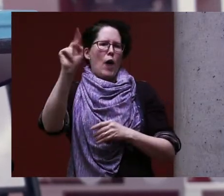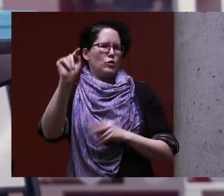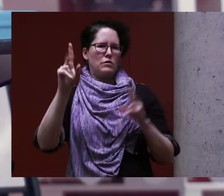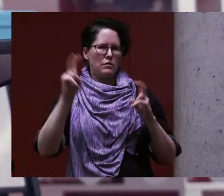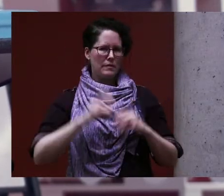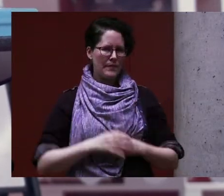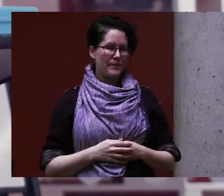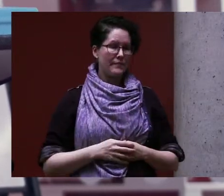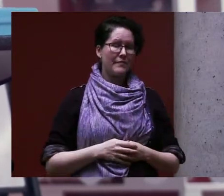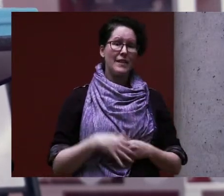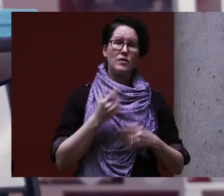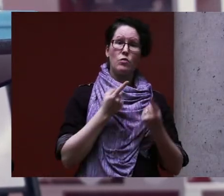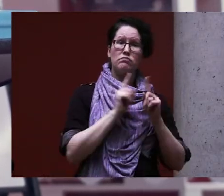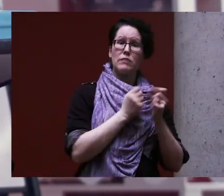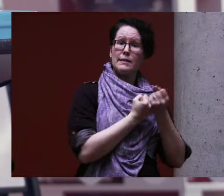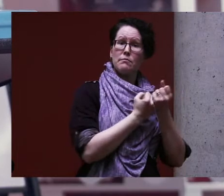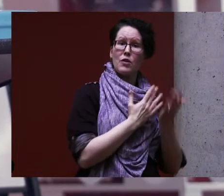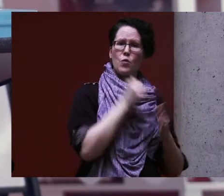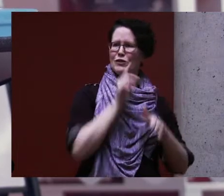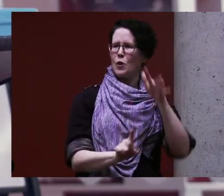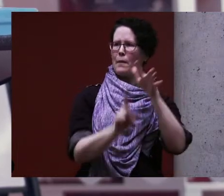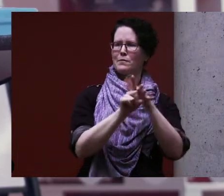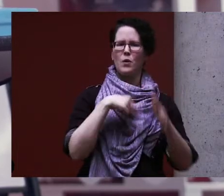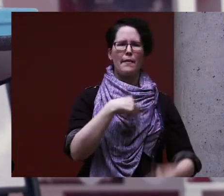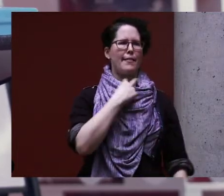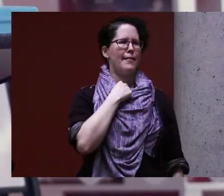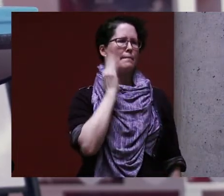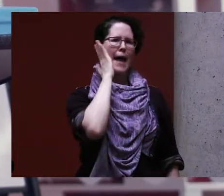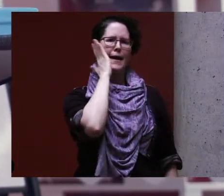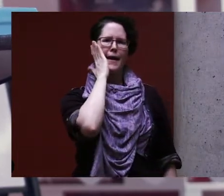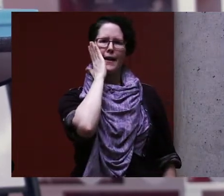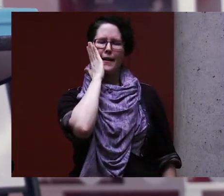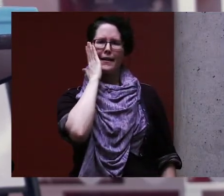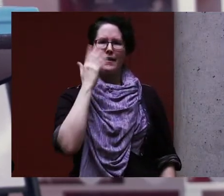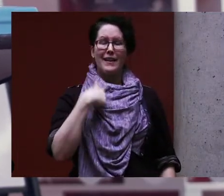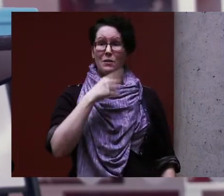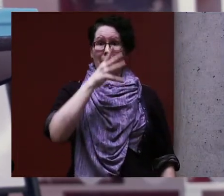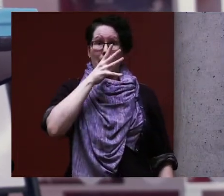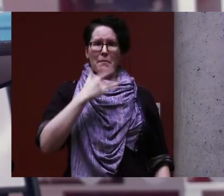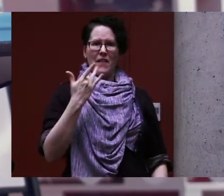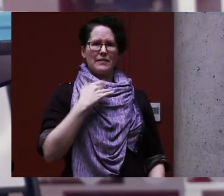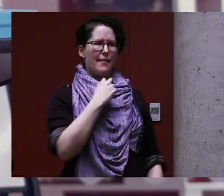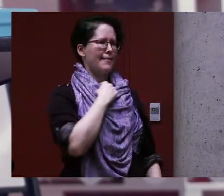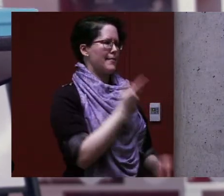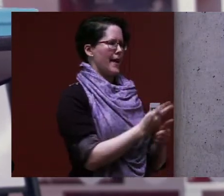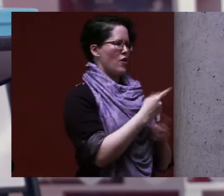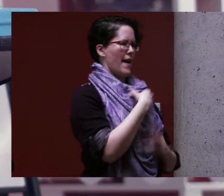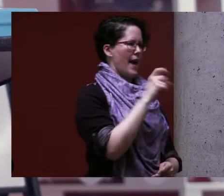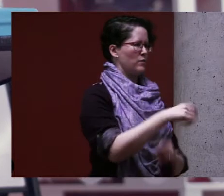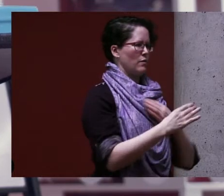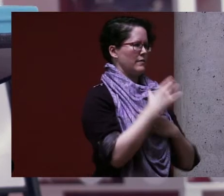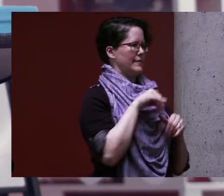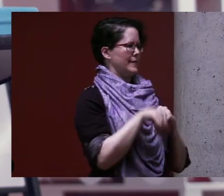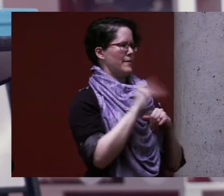I would be stuck in bed. So my mom would feel that she was trapped in her own house because what